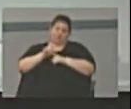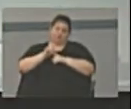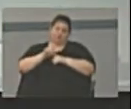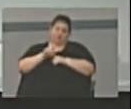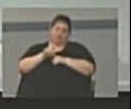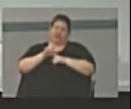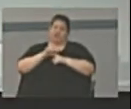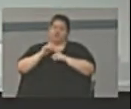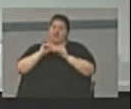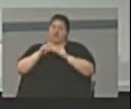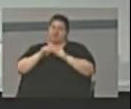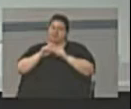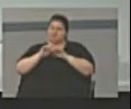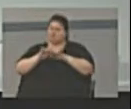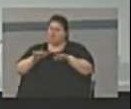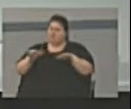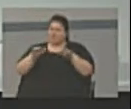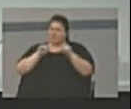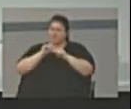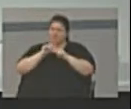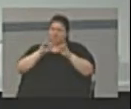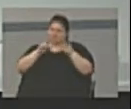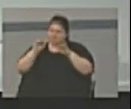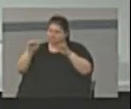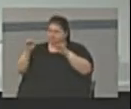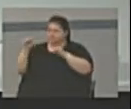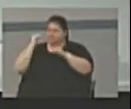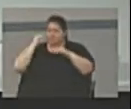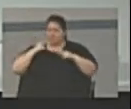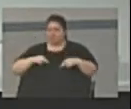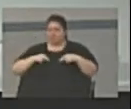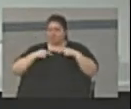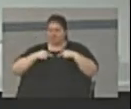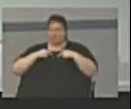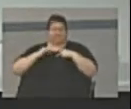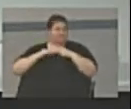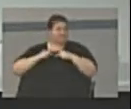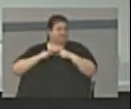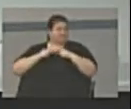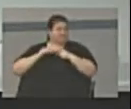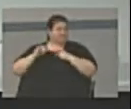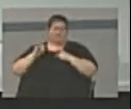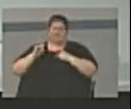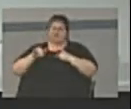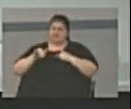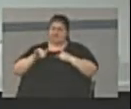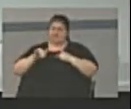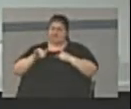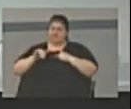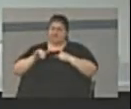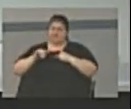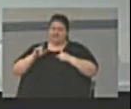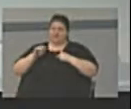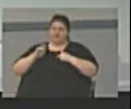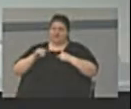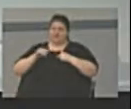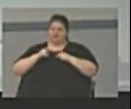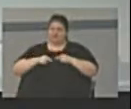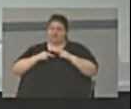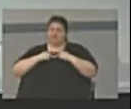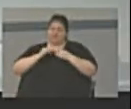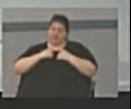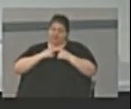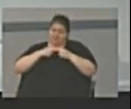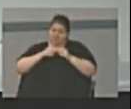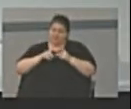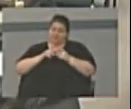ask you to spread the word to make sure that the residents of the city of Laurel have an opportunity to get involved. This is not the last time I'll be up here. It's merely